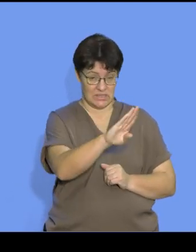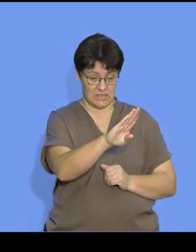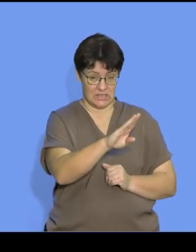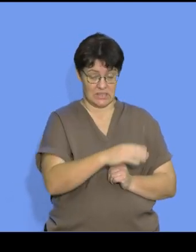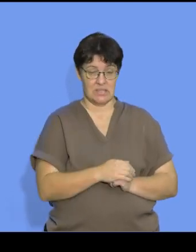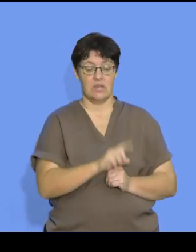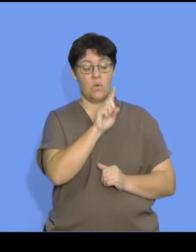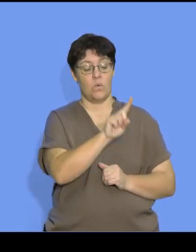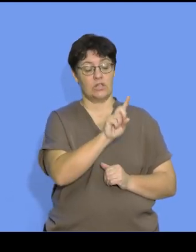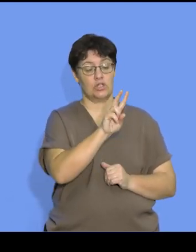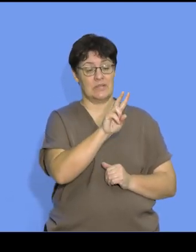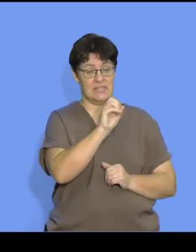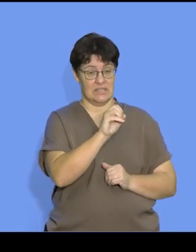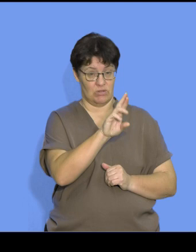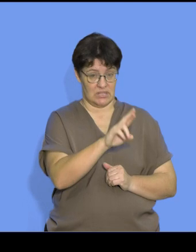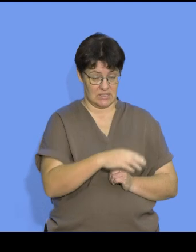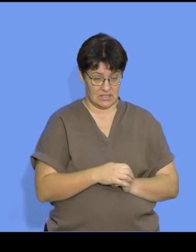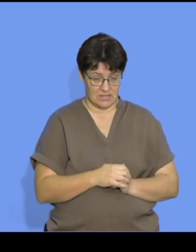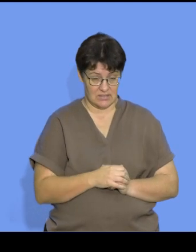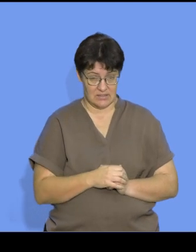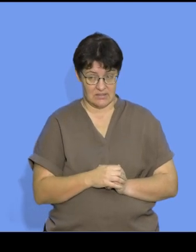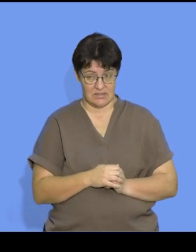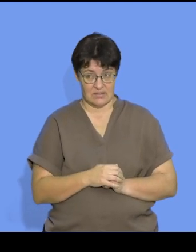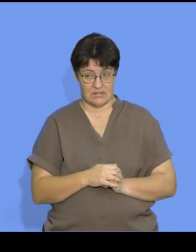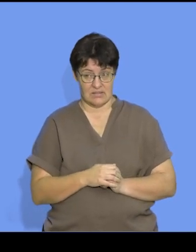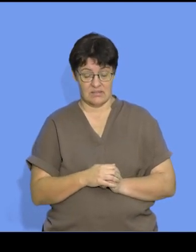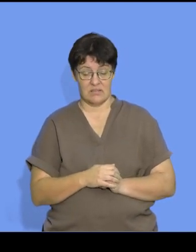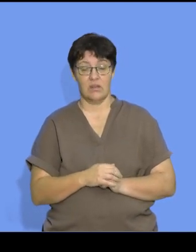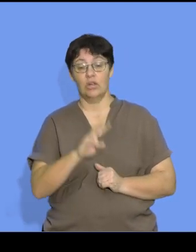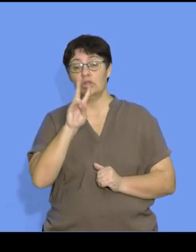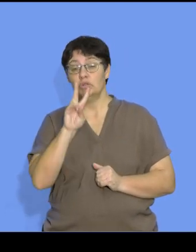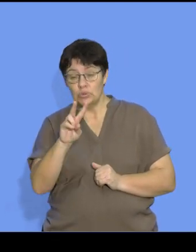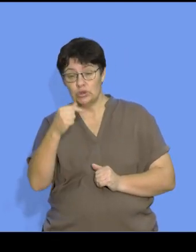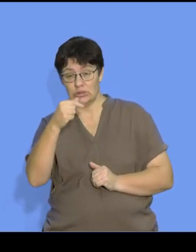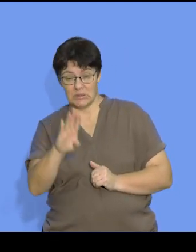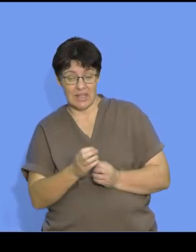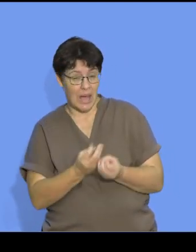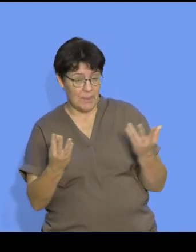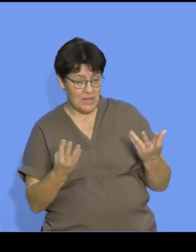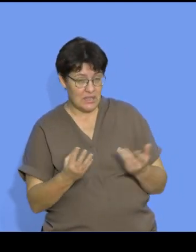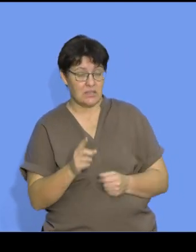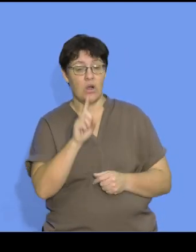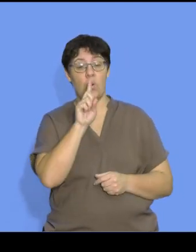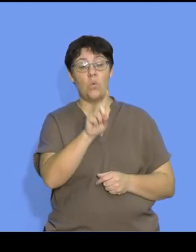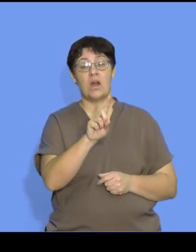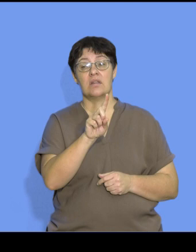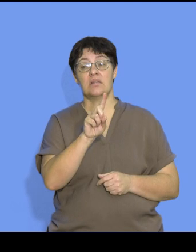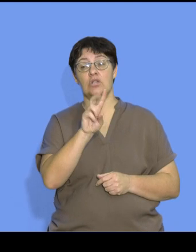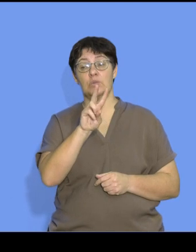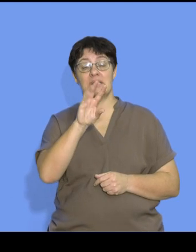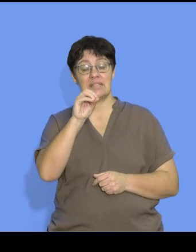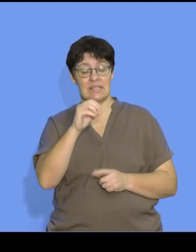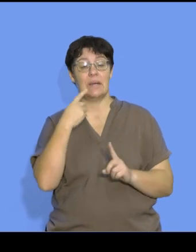was 120 Rand. 2 gigabytes was 120 Rand